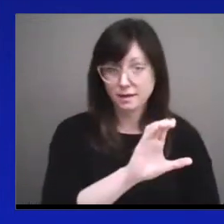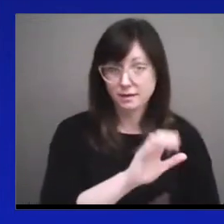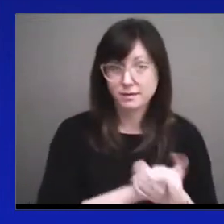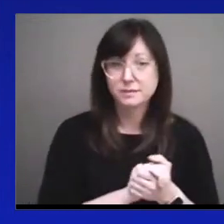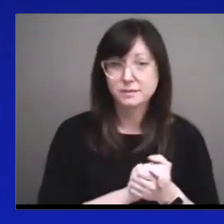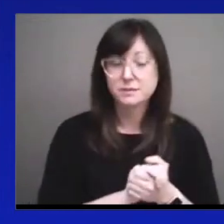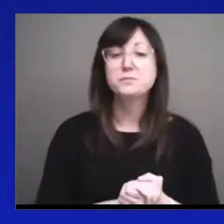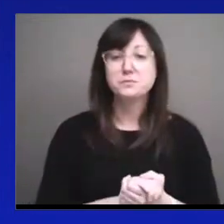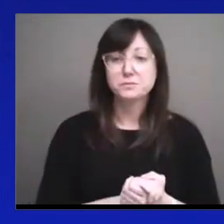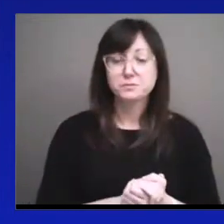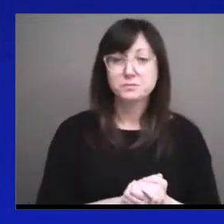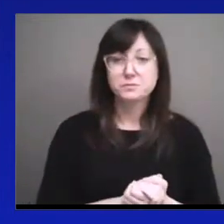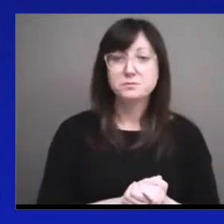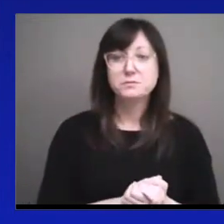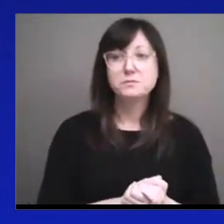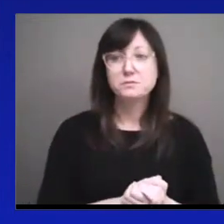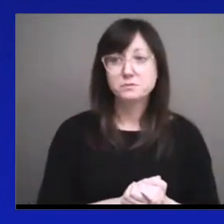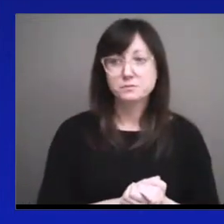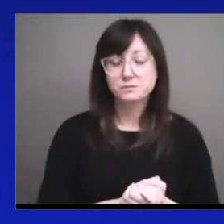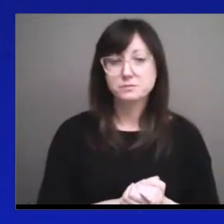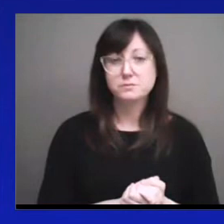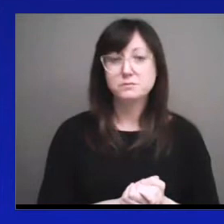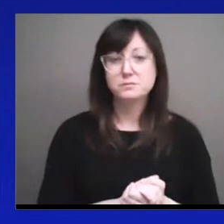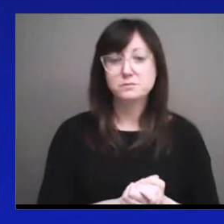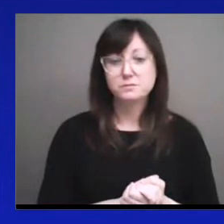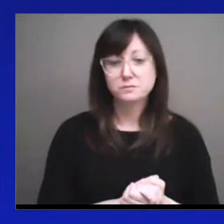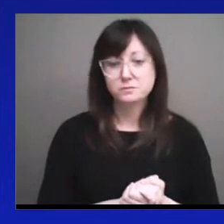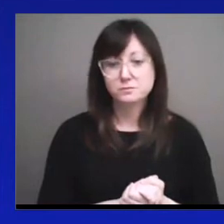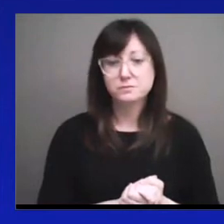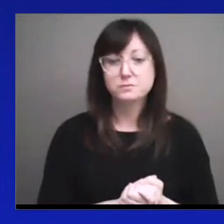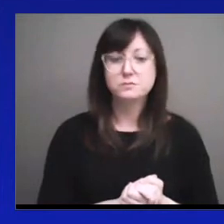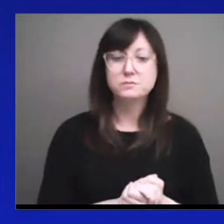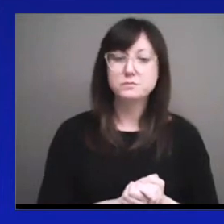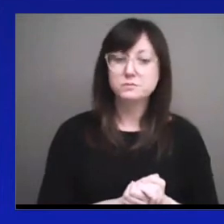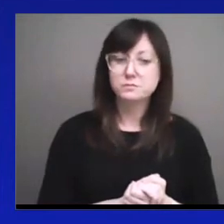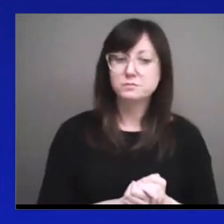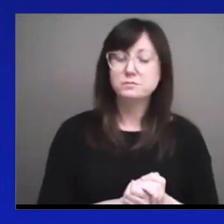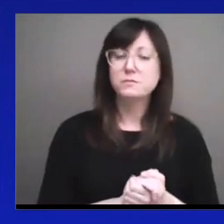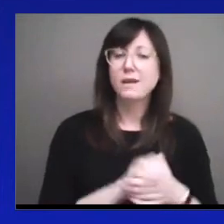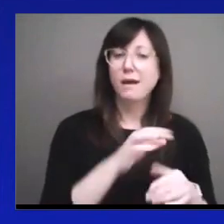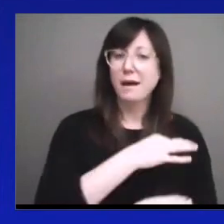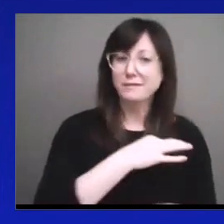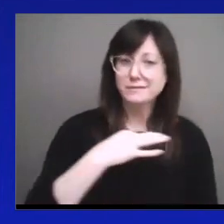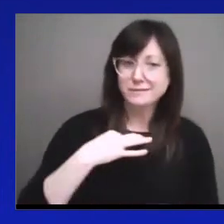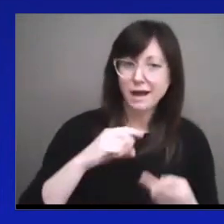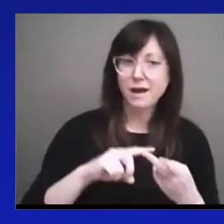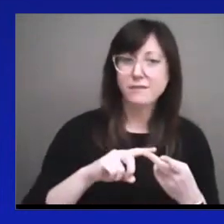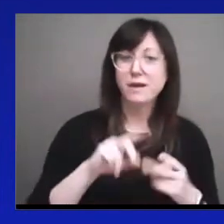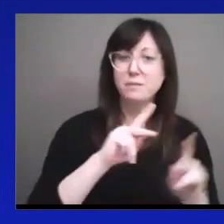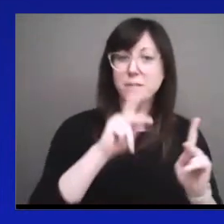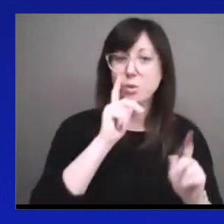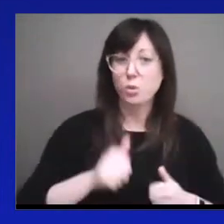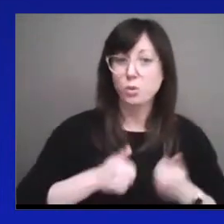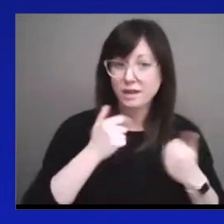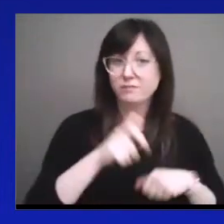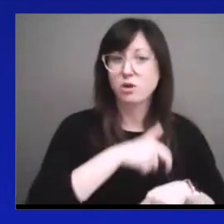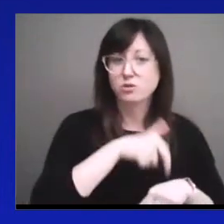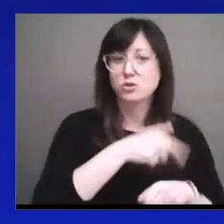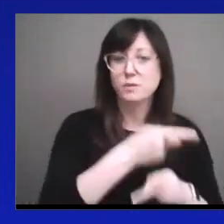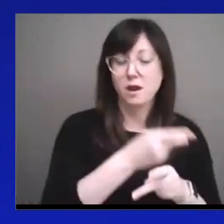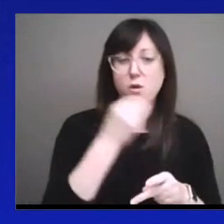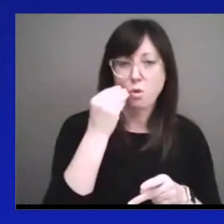Now, it was workers in long-term care facilities who were vaccinated at the hospital.